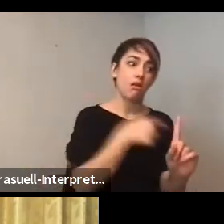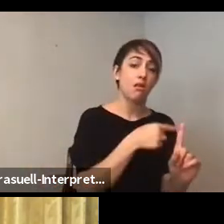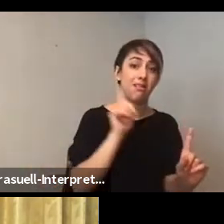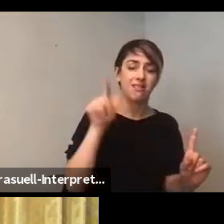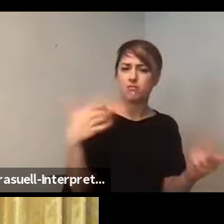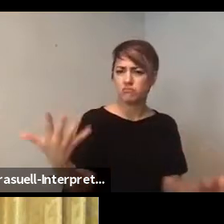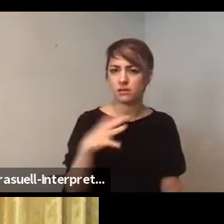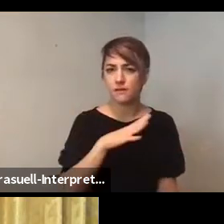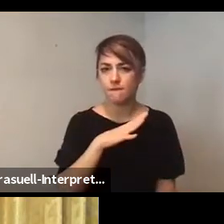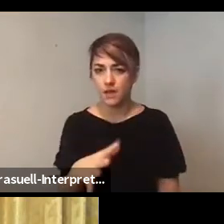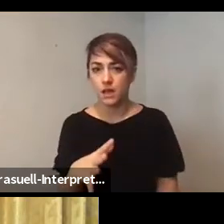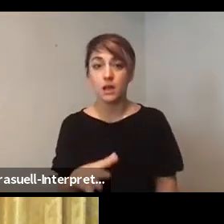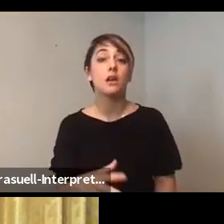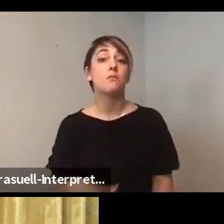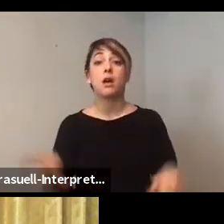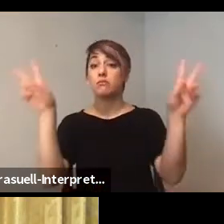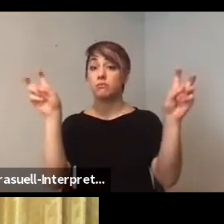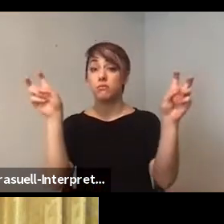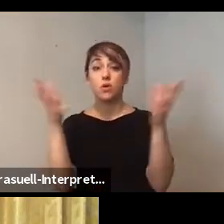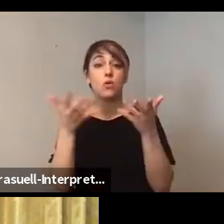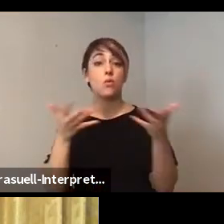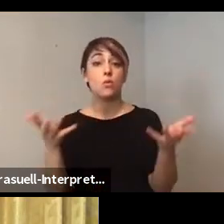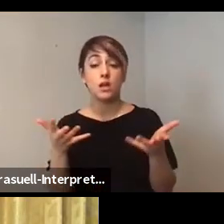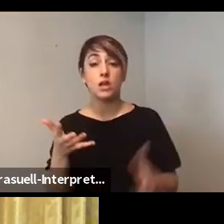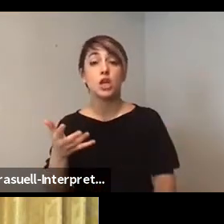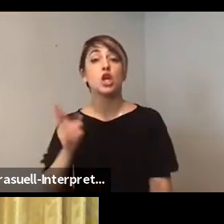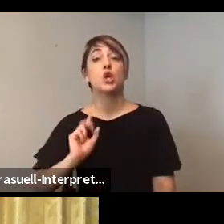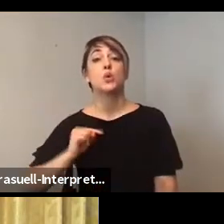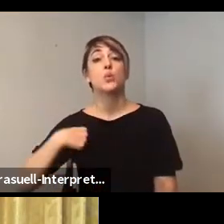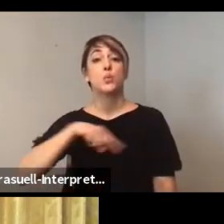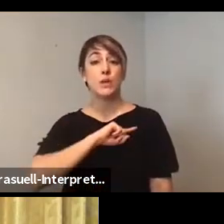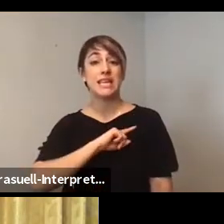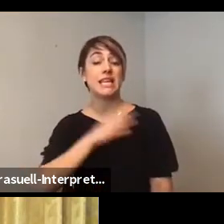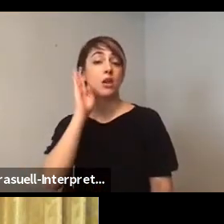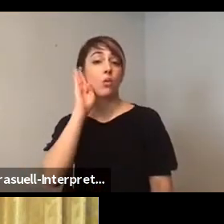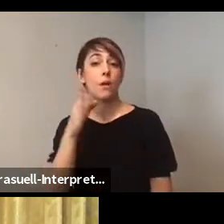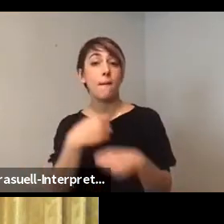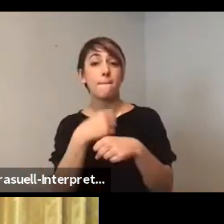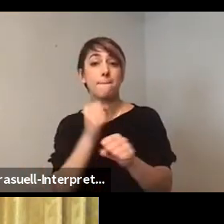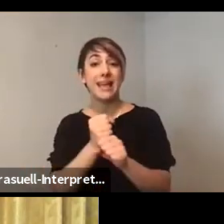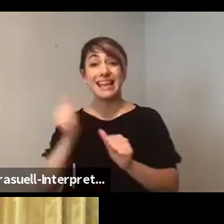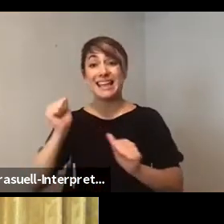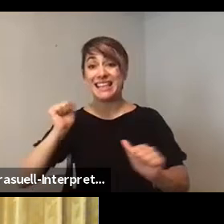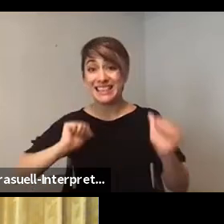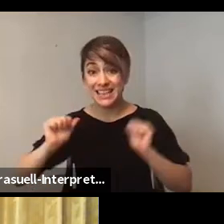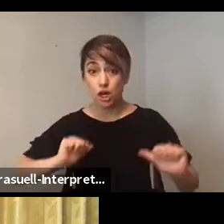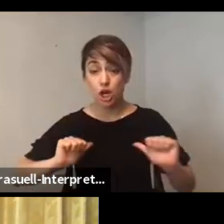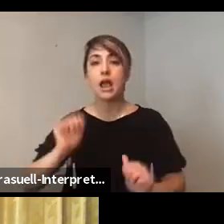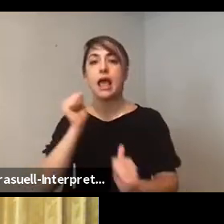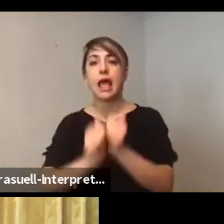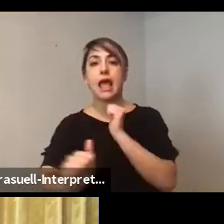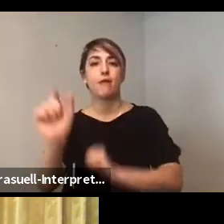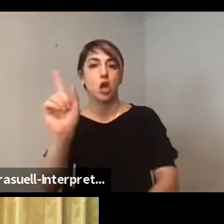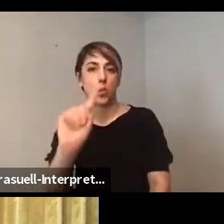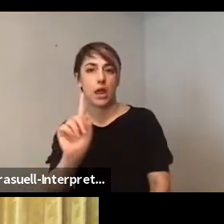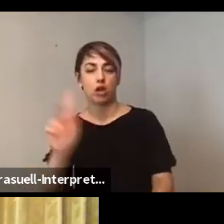is, we will make theater everywhere. That's something